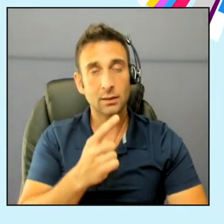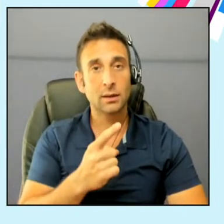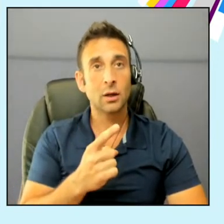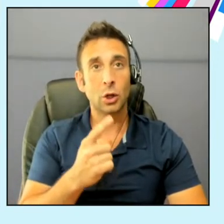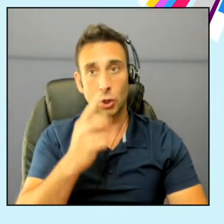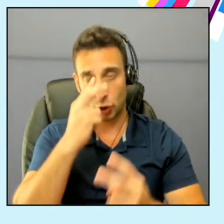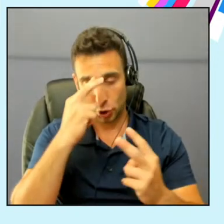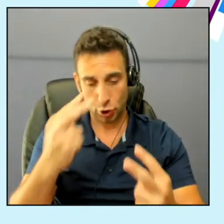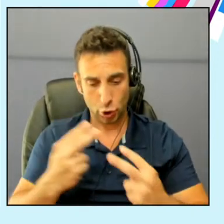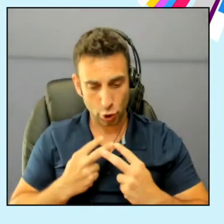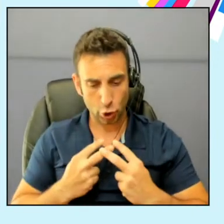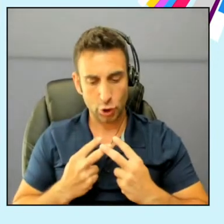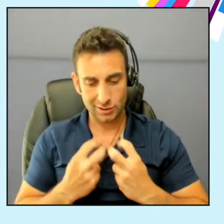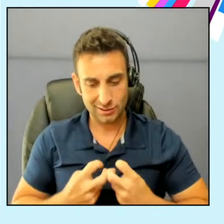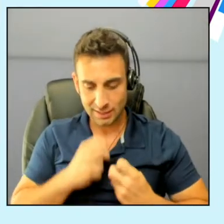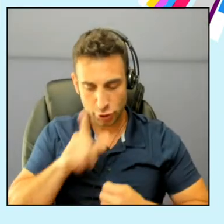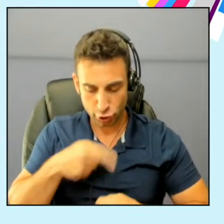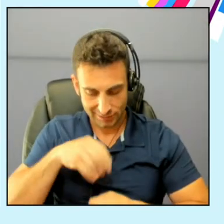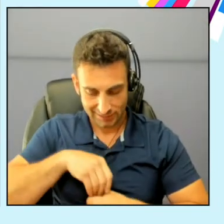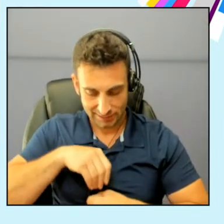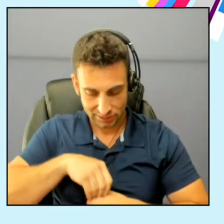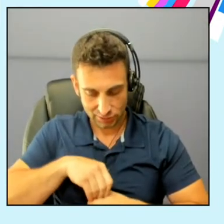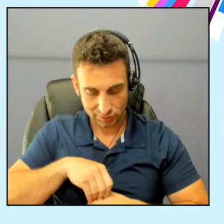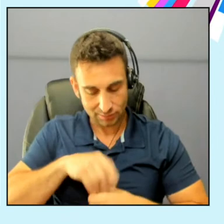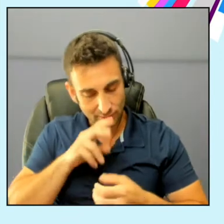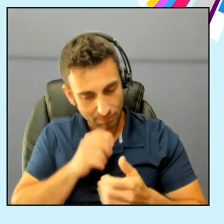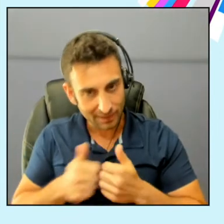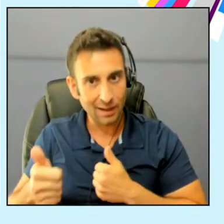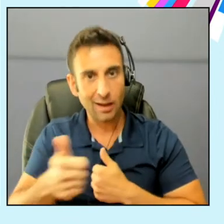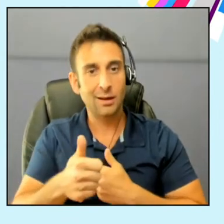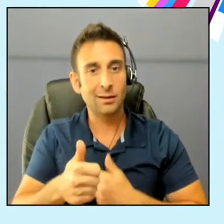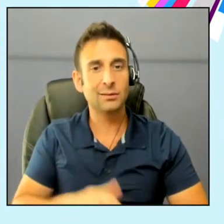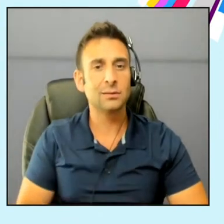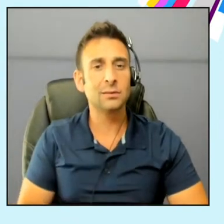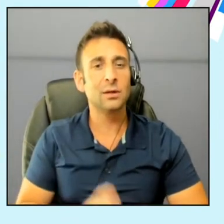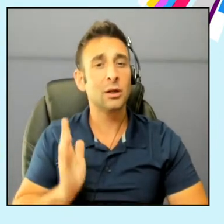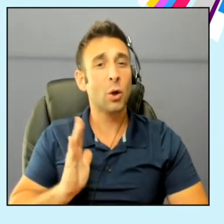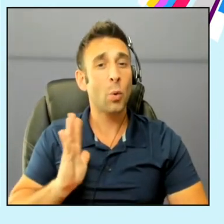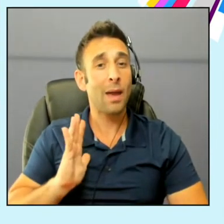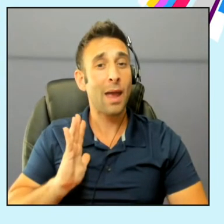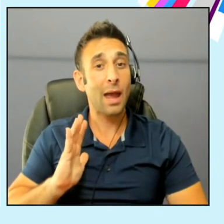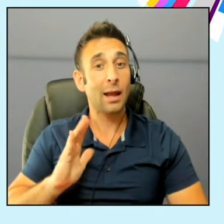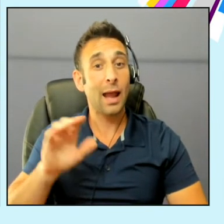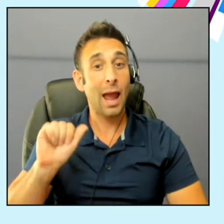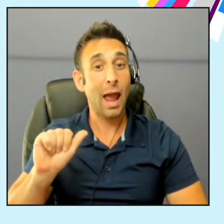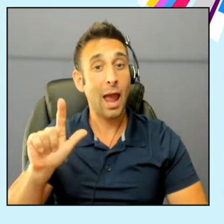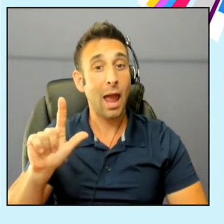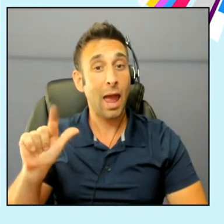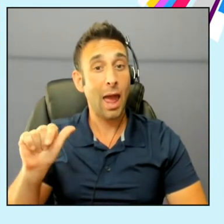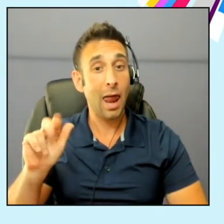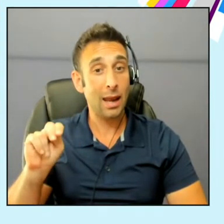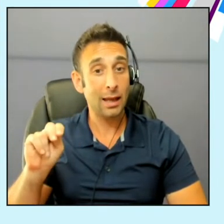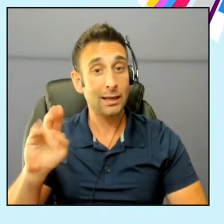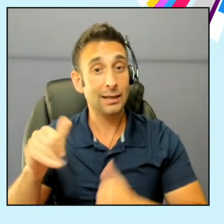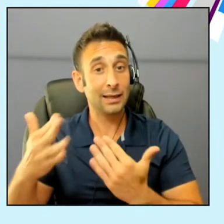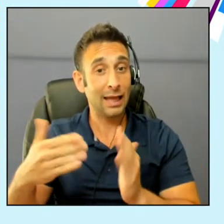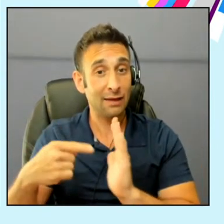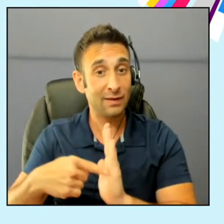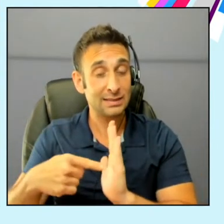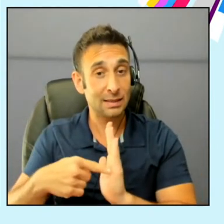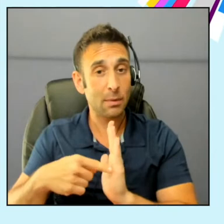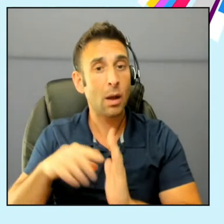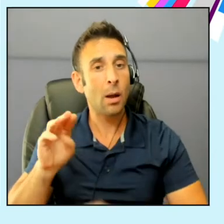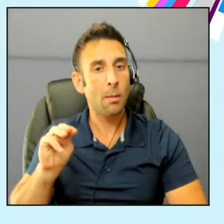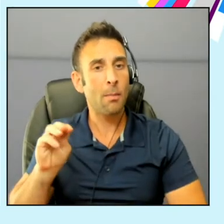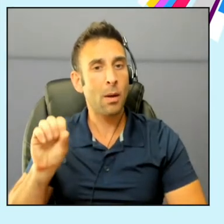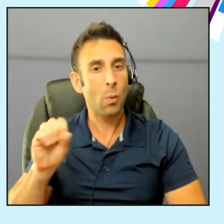think, I mean, just going back to the example Alan gave, it was great that, you know, Microsoft could pay for that surgery, but